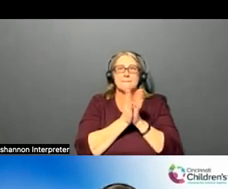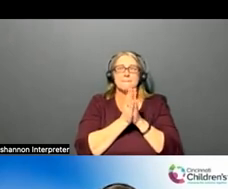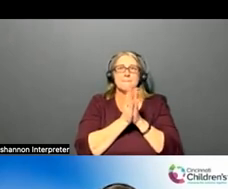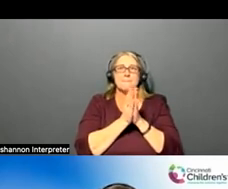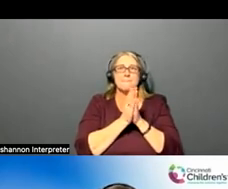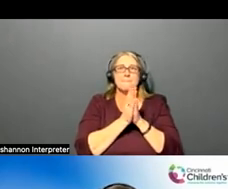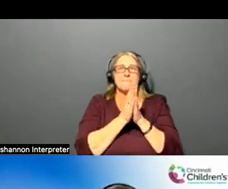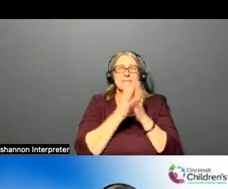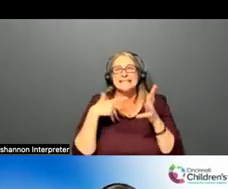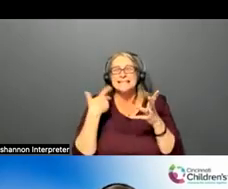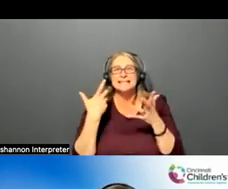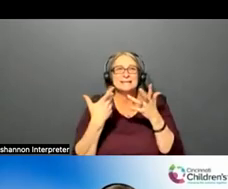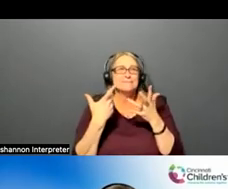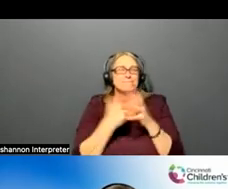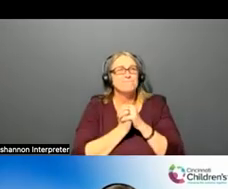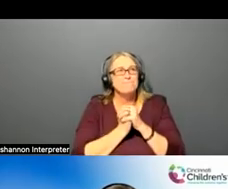just, you know,